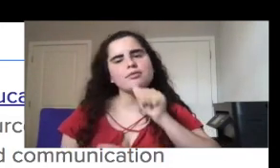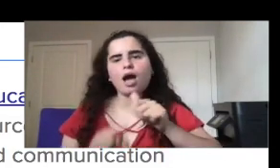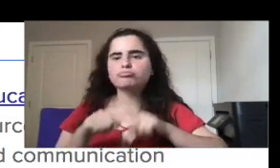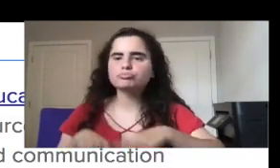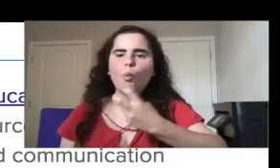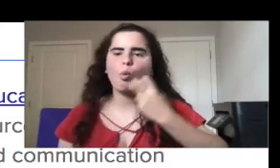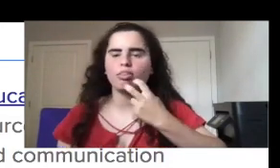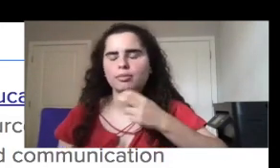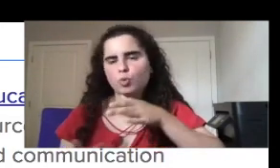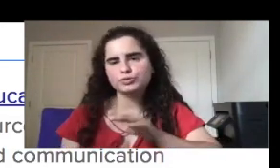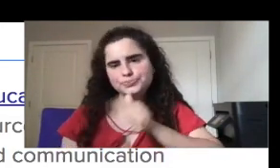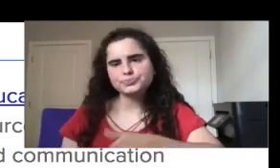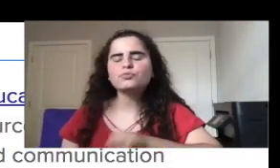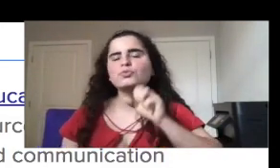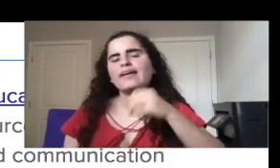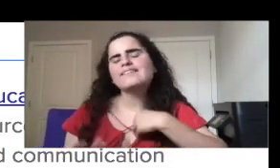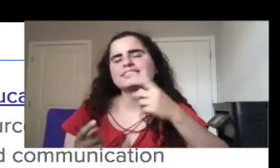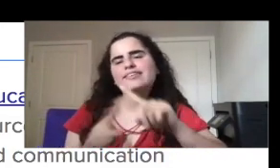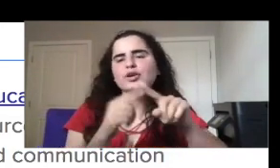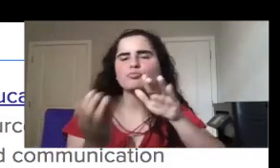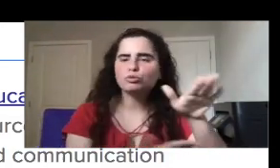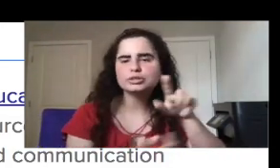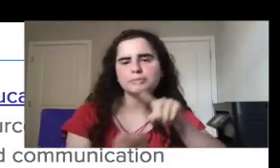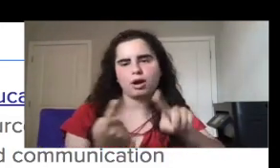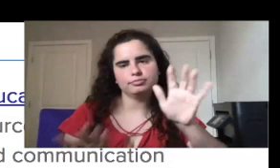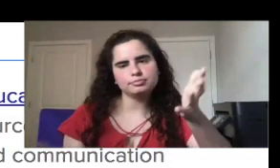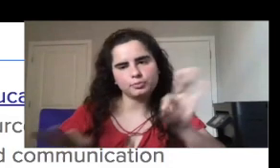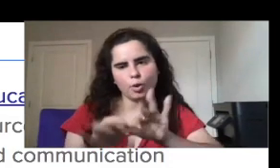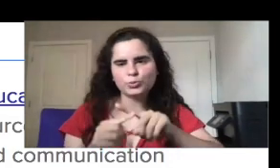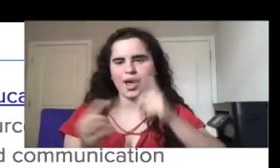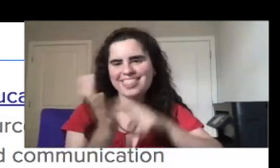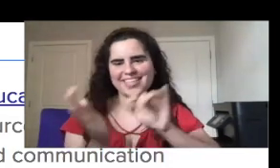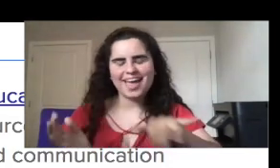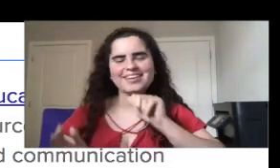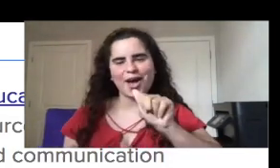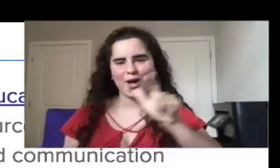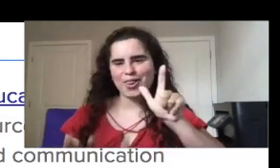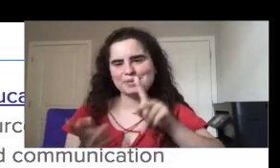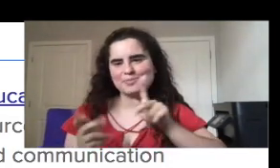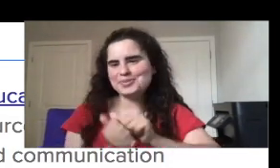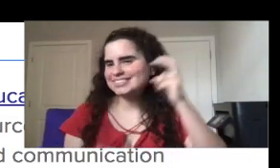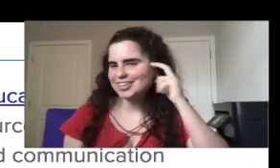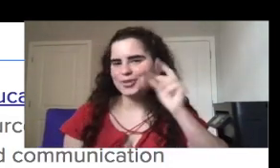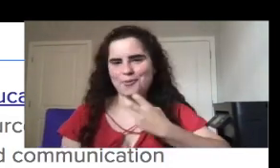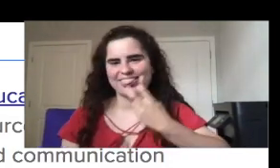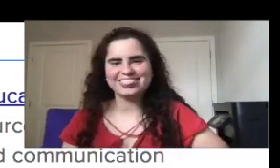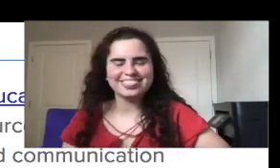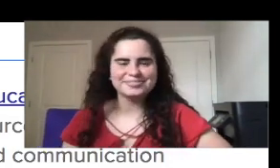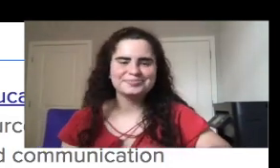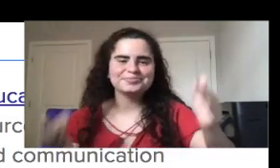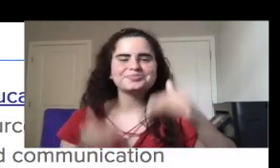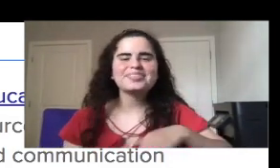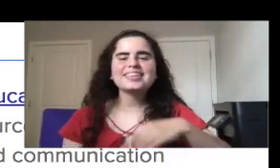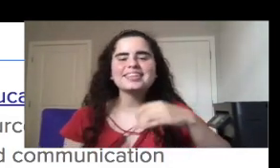language as well as learning spoken English. And so not all rely on spoken English as their communication modality.